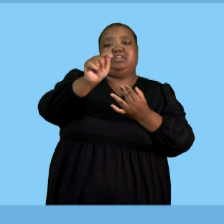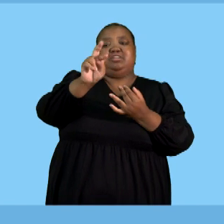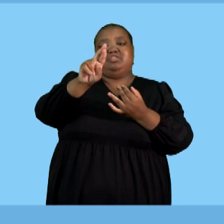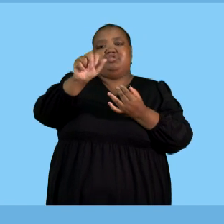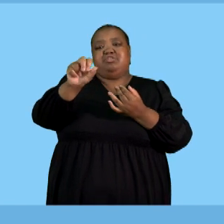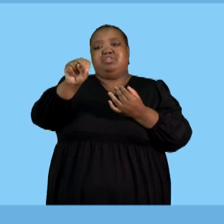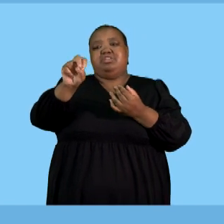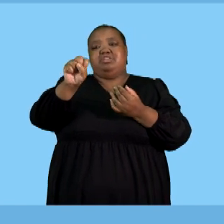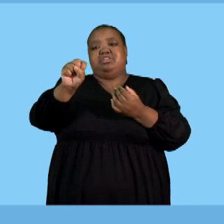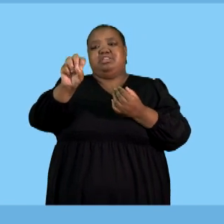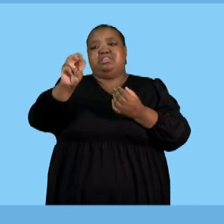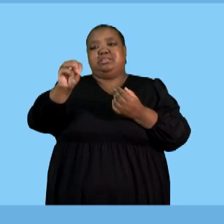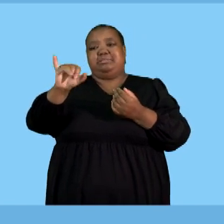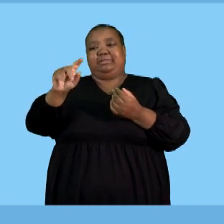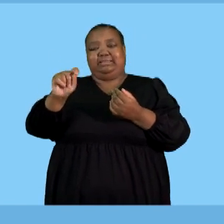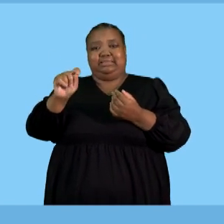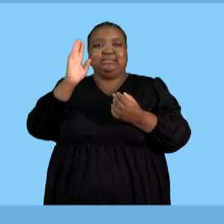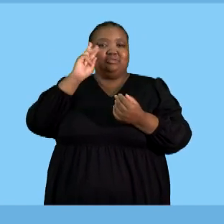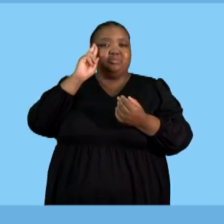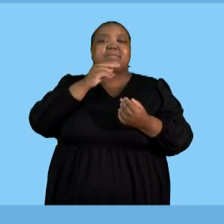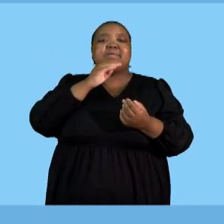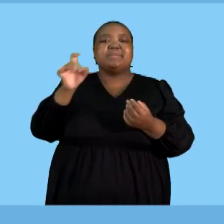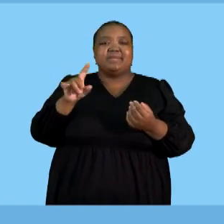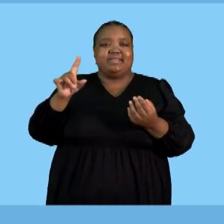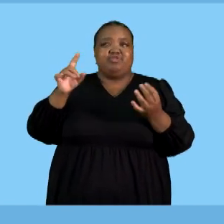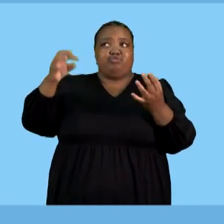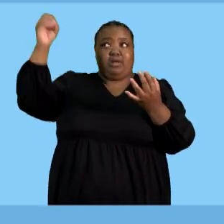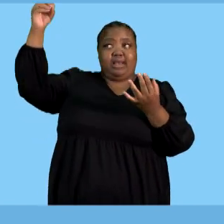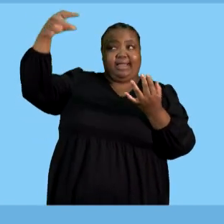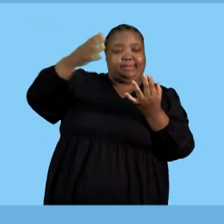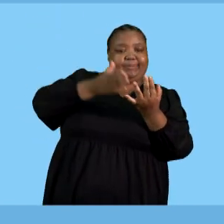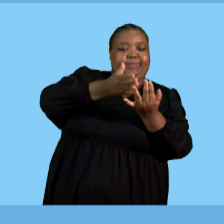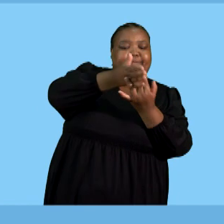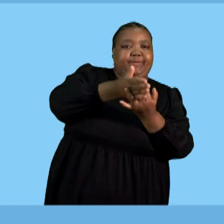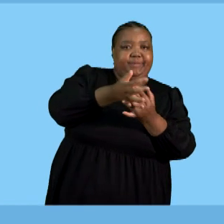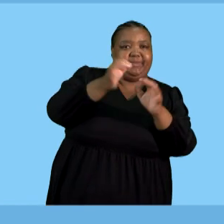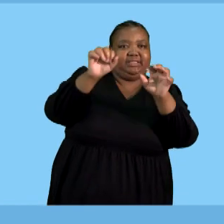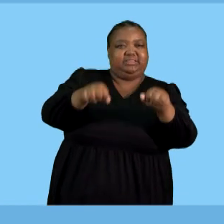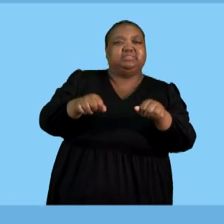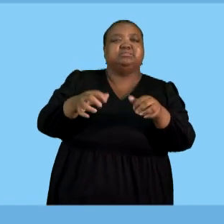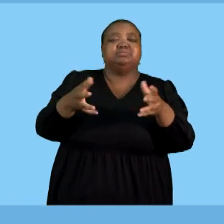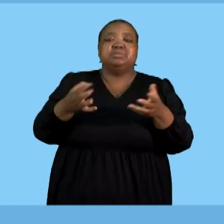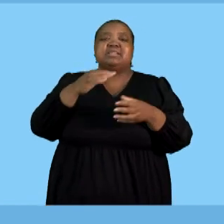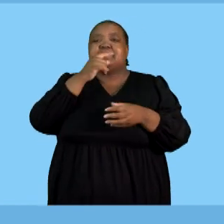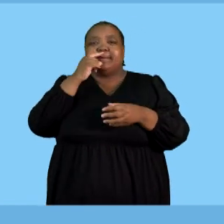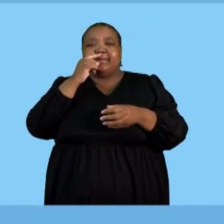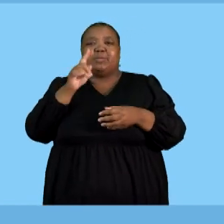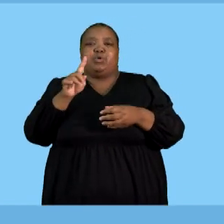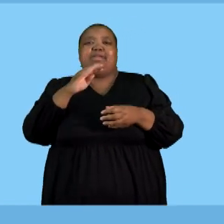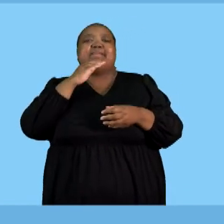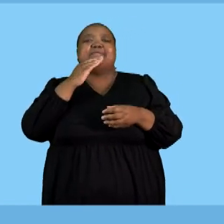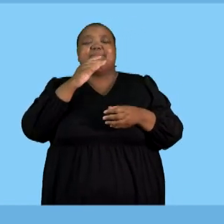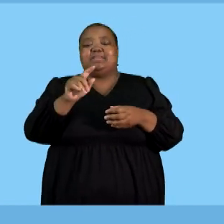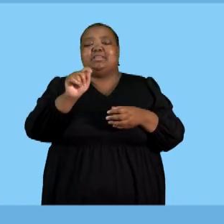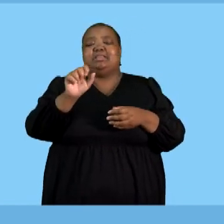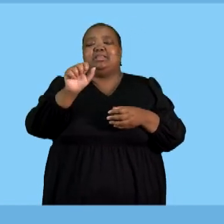which transmit most of the light and only absorb or reflect a little bit are called transparent. Transparent